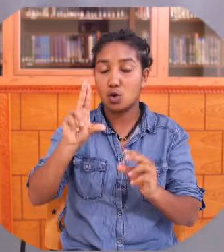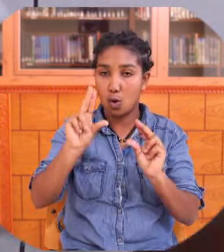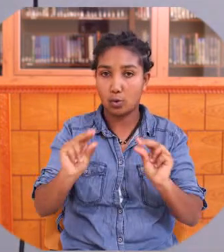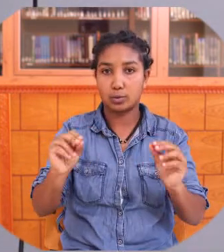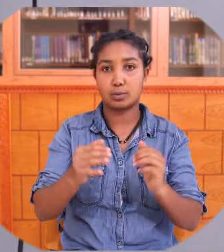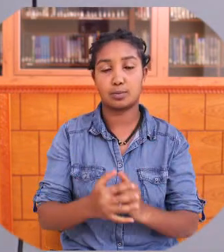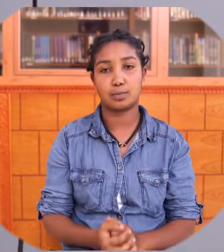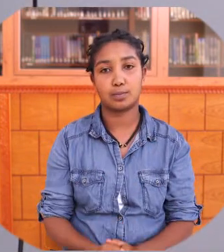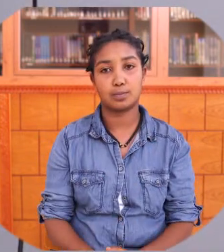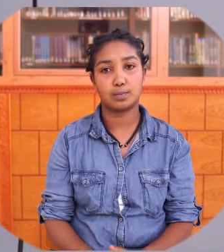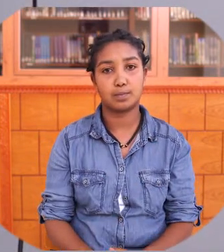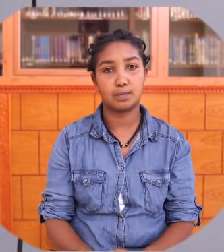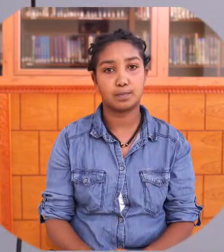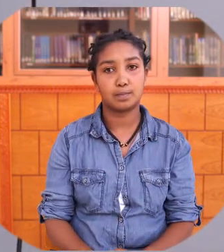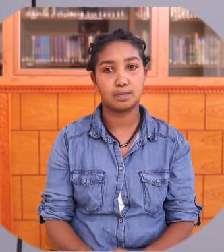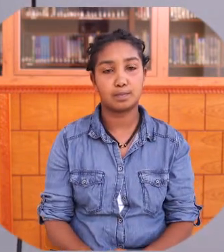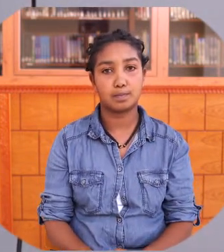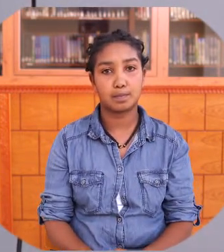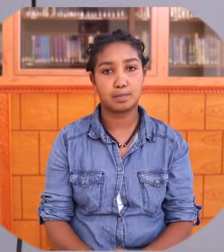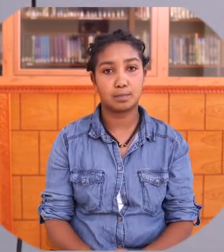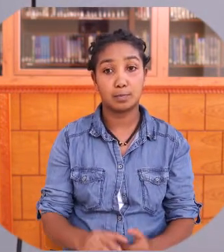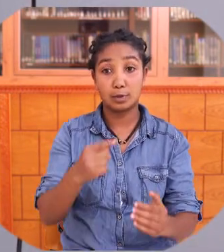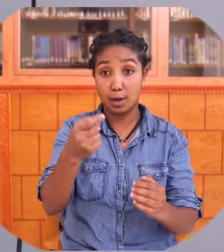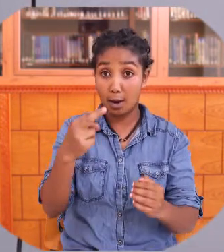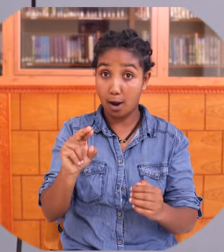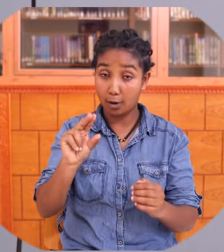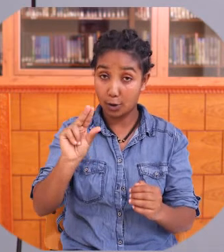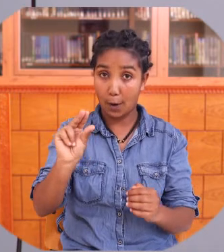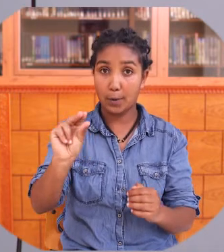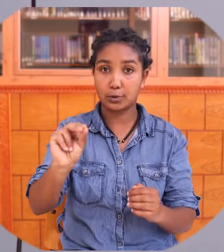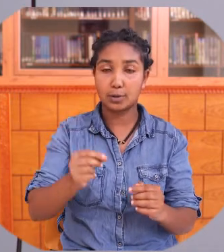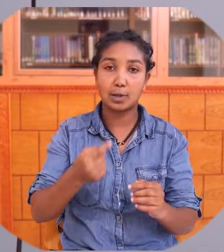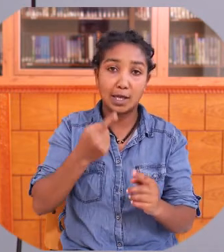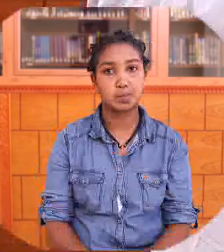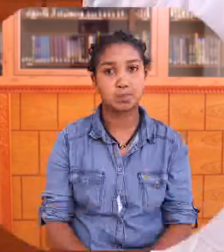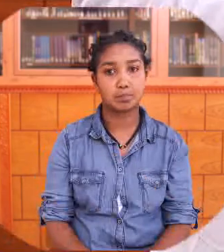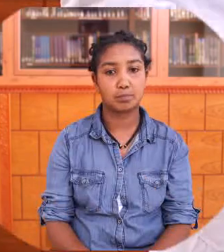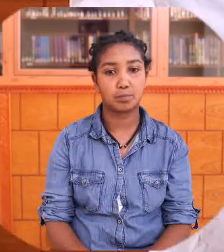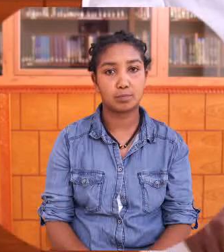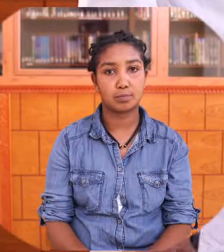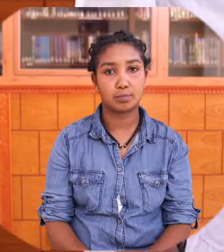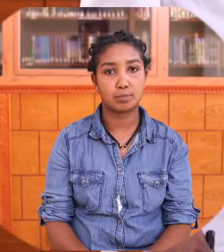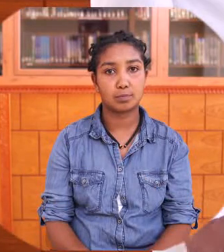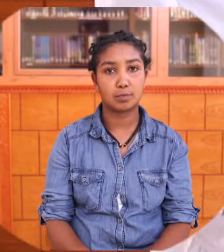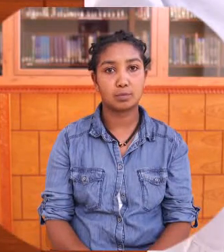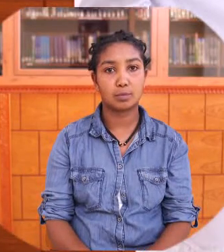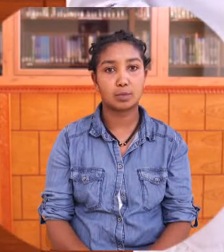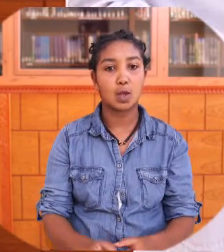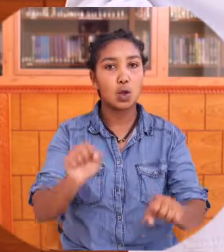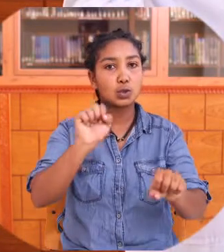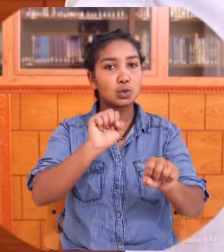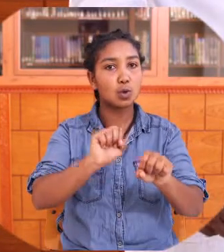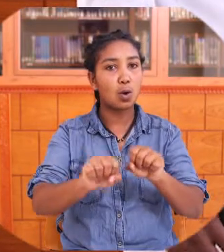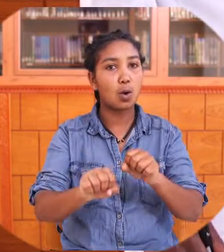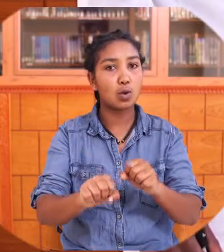equine species in general, we can say they are not ruminant animals. So what can